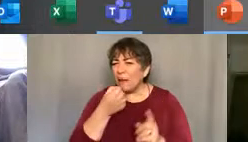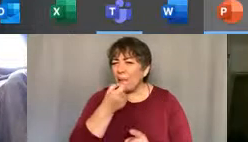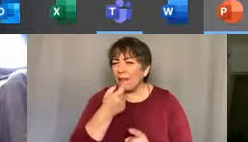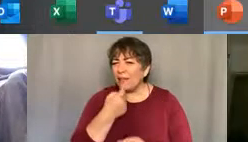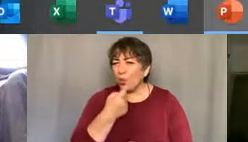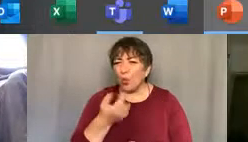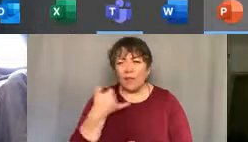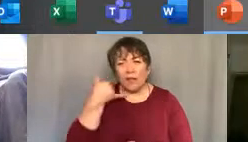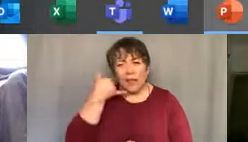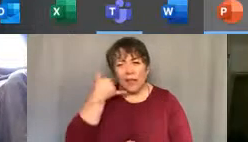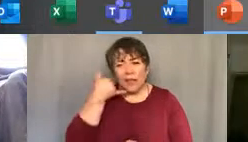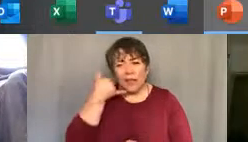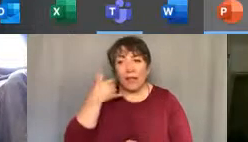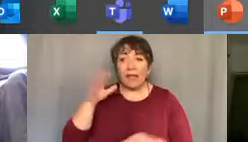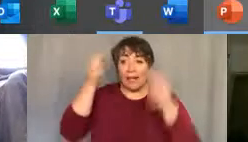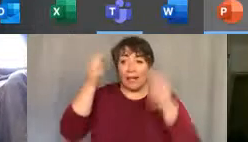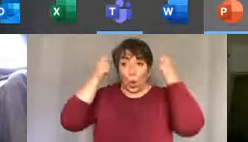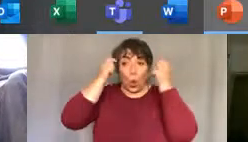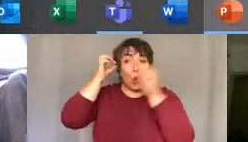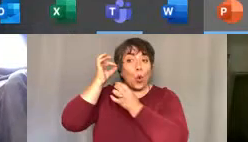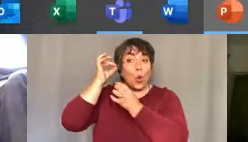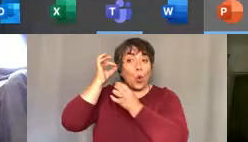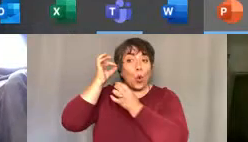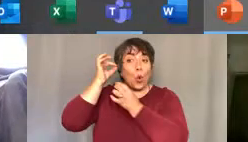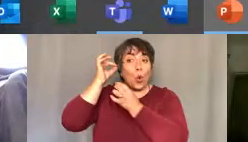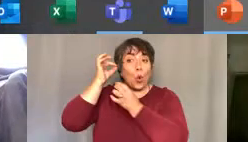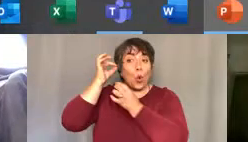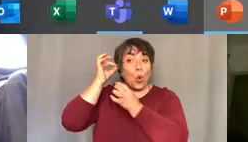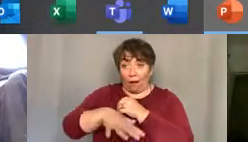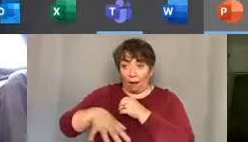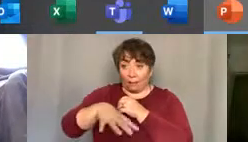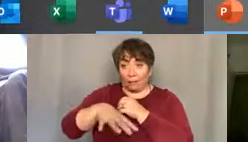centre environment, and with a team of